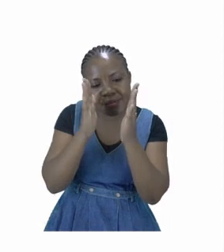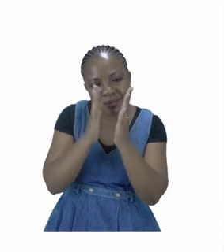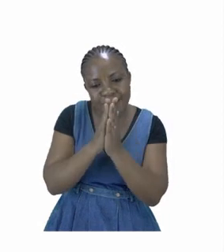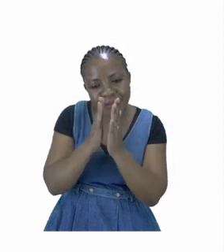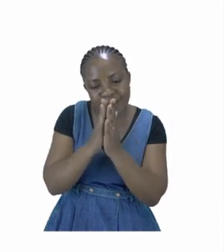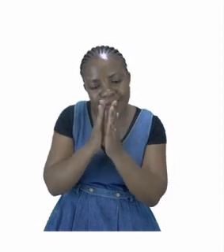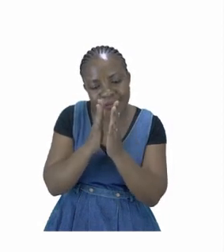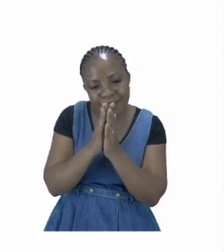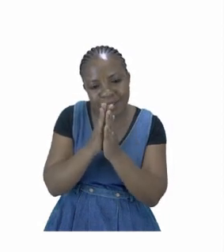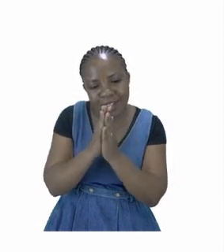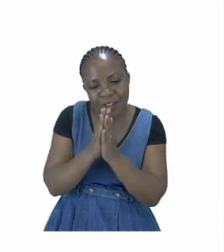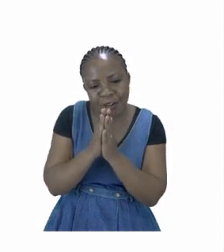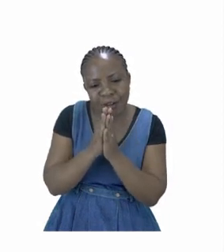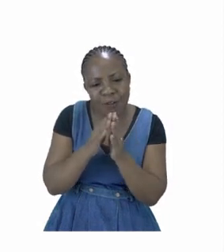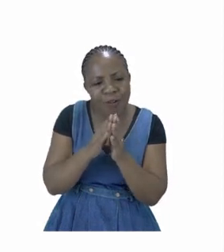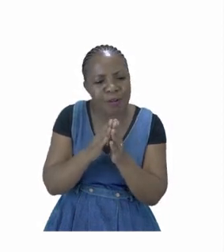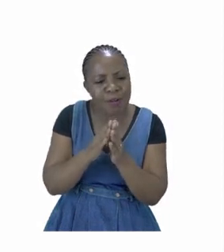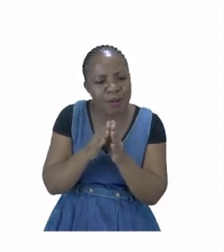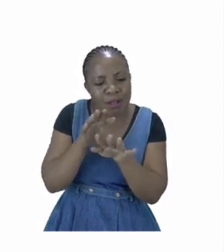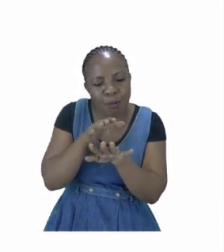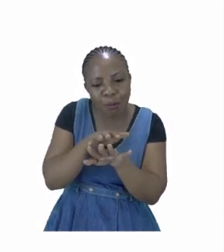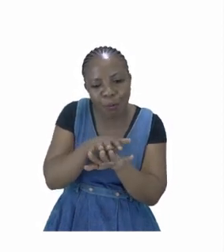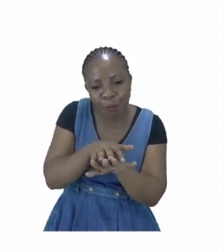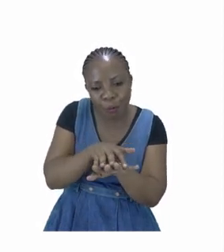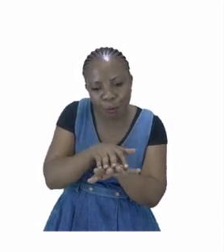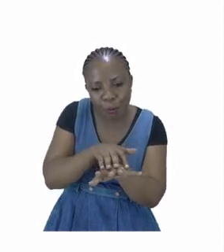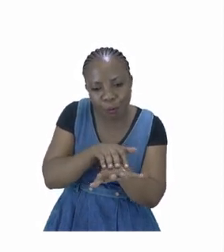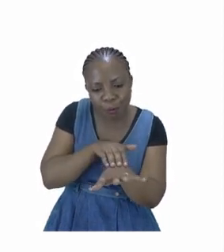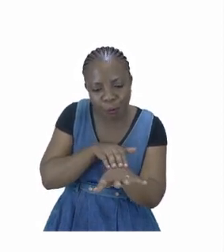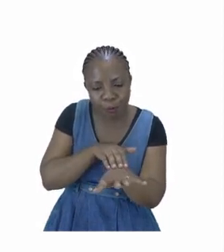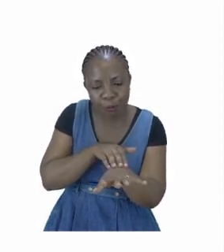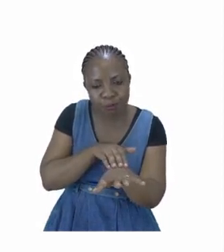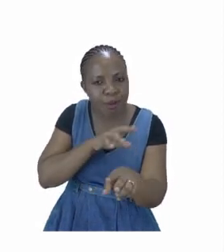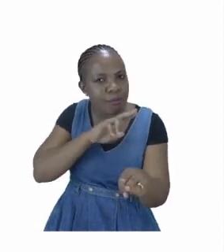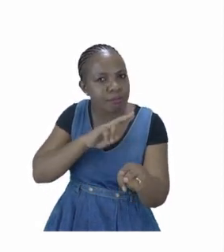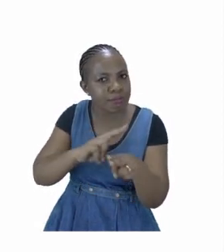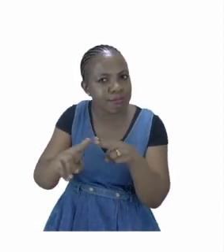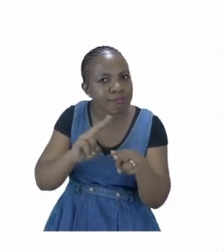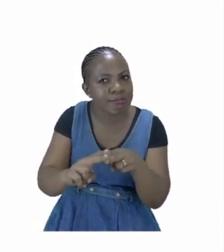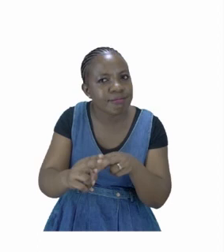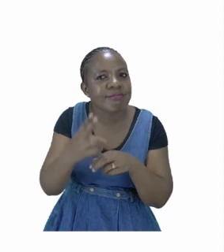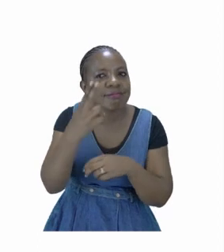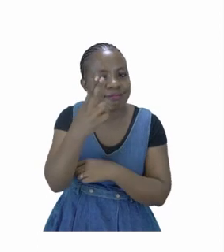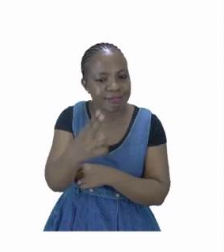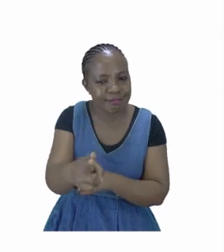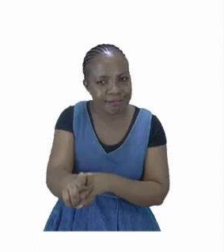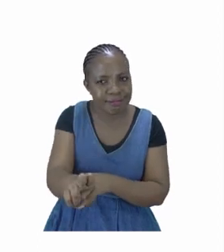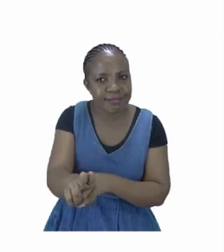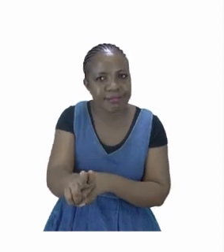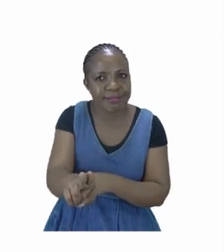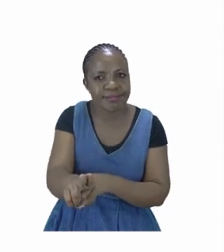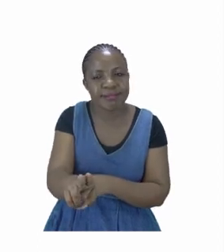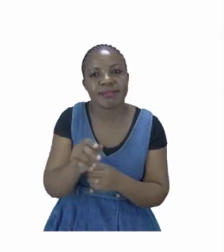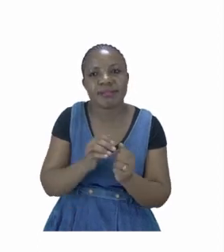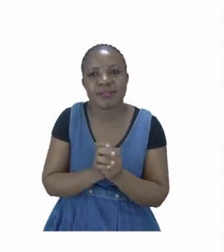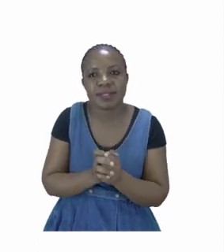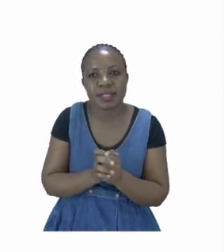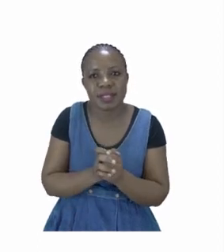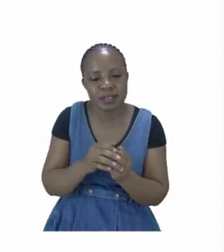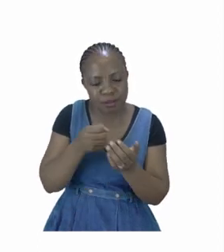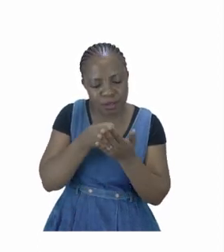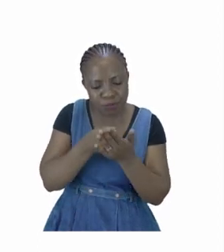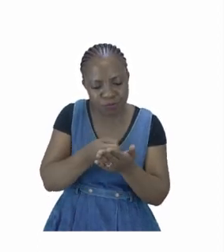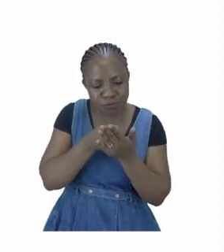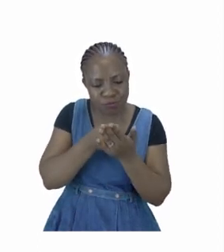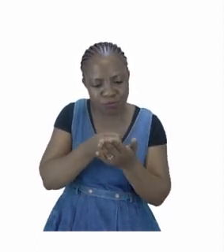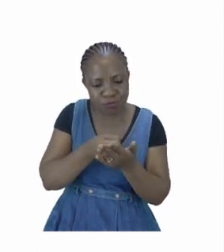you are trying to find the answers for each of these questions. And when you are done,